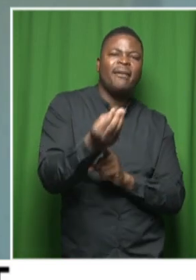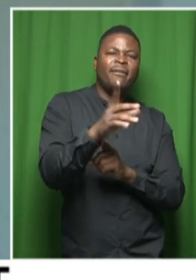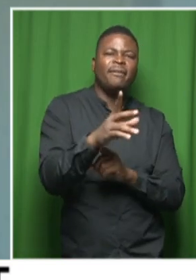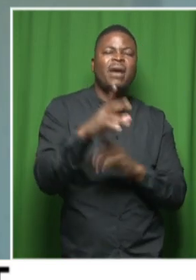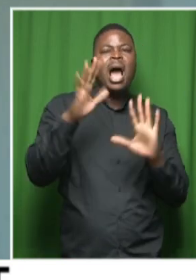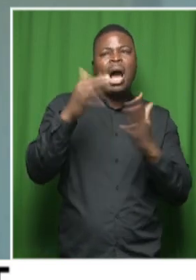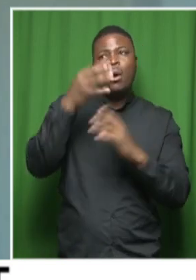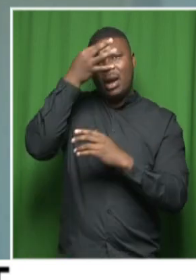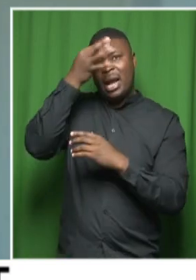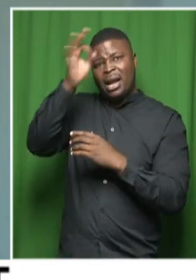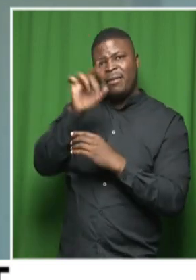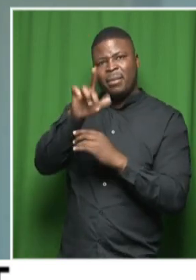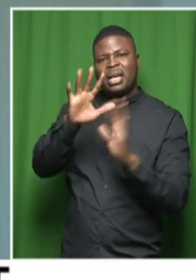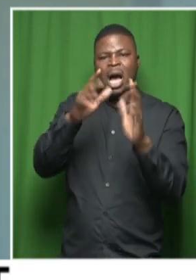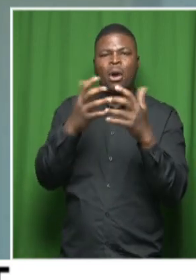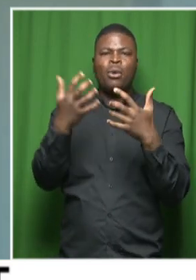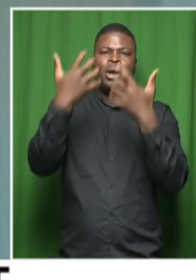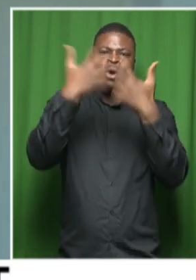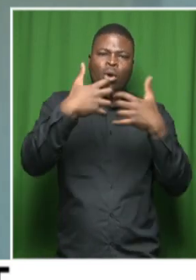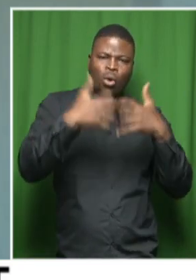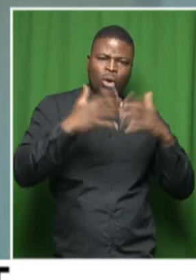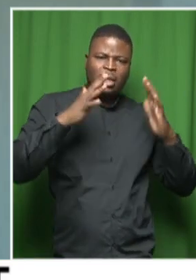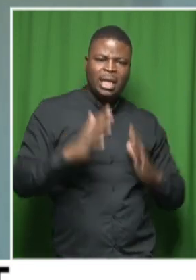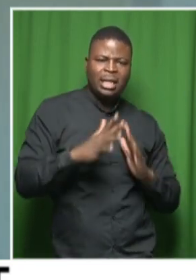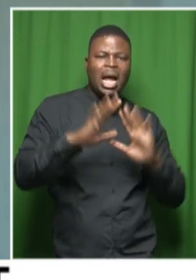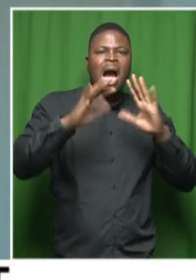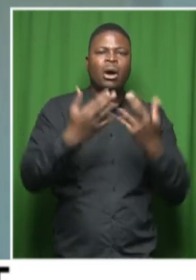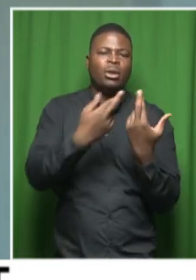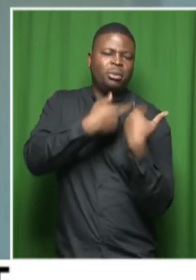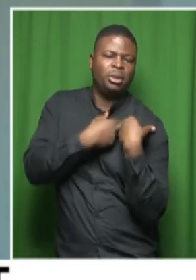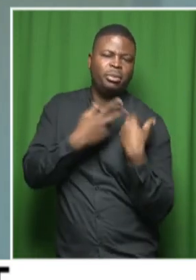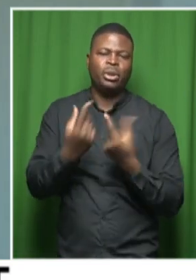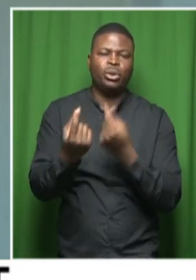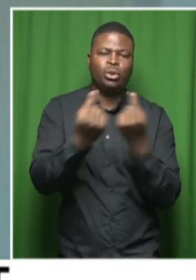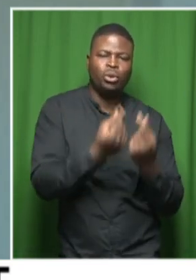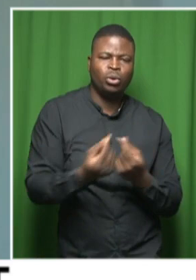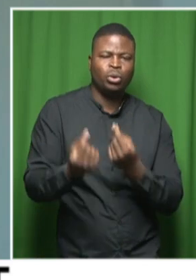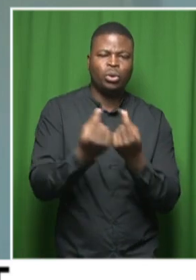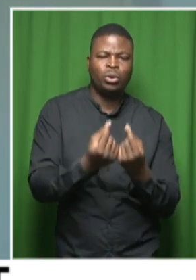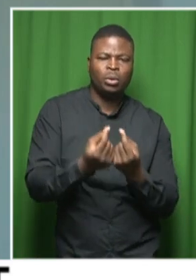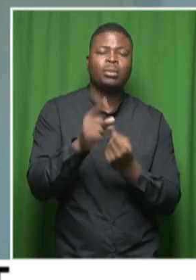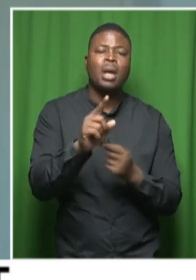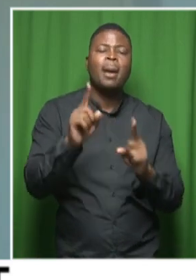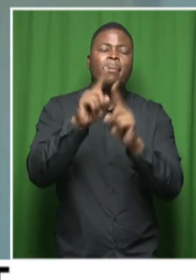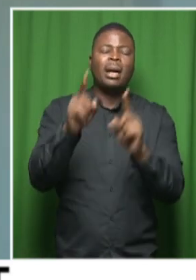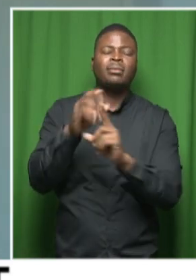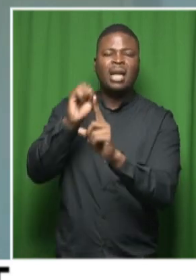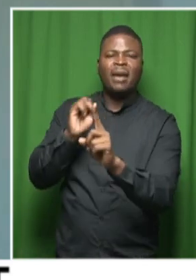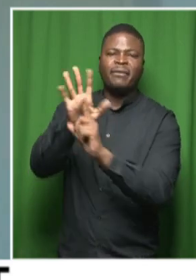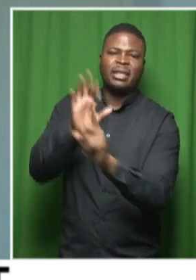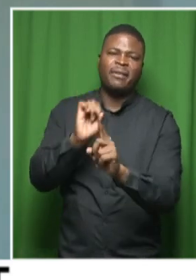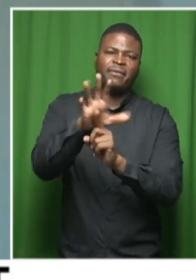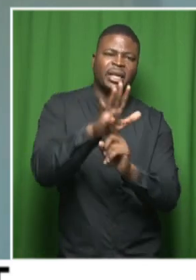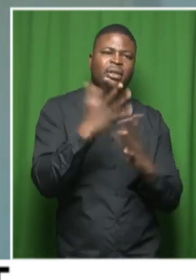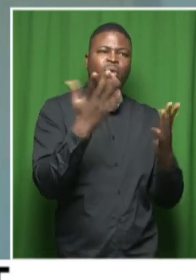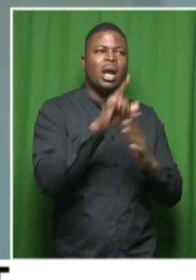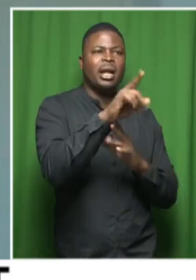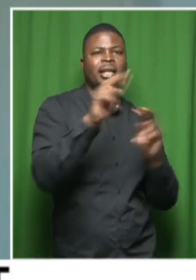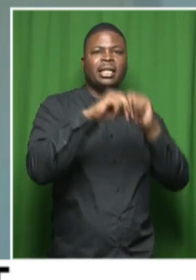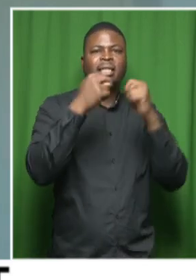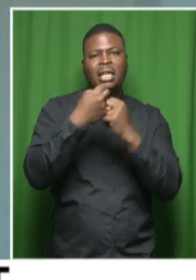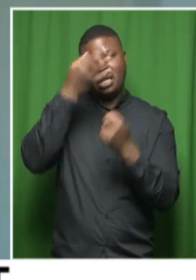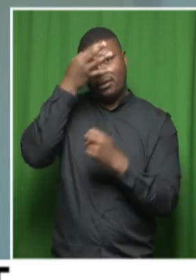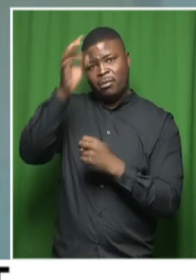state coordinates its responsibilities between the three spheres, even within amongst the national, the central government. So there's